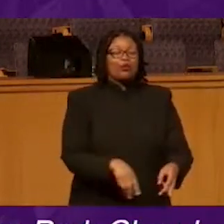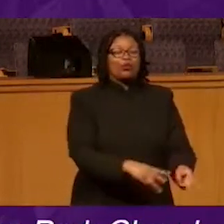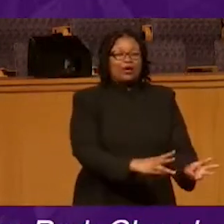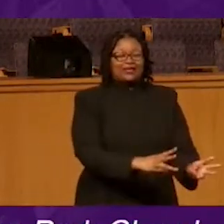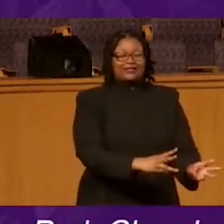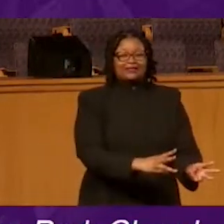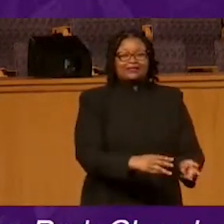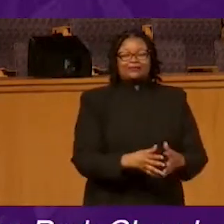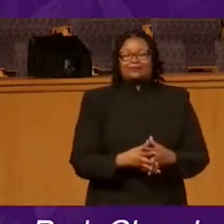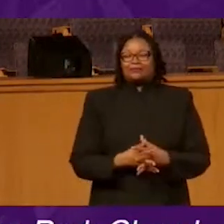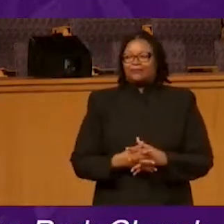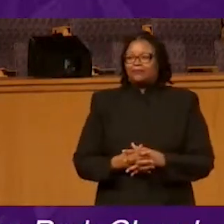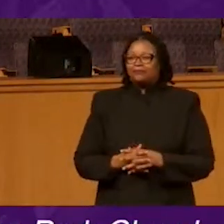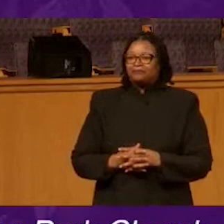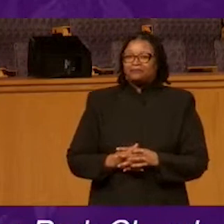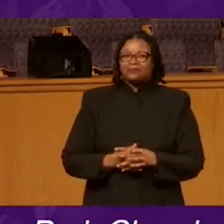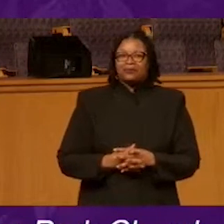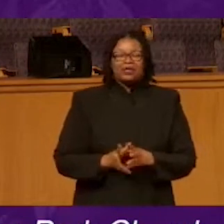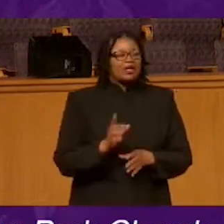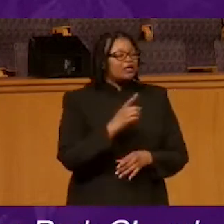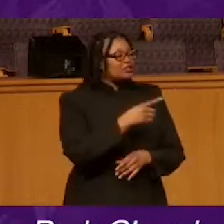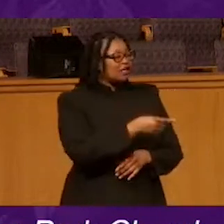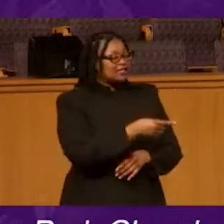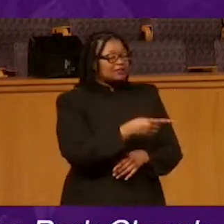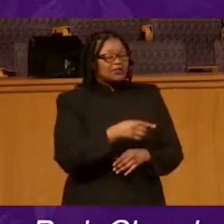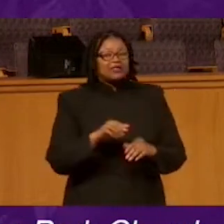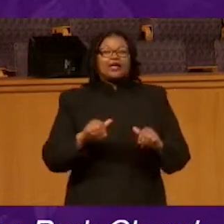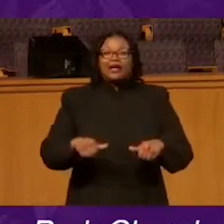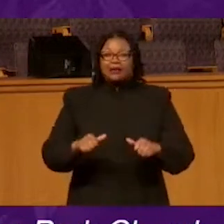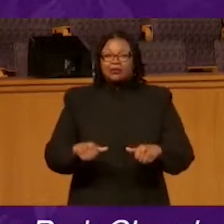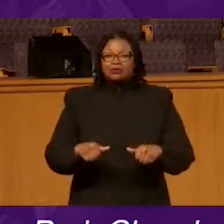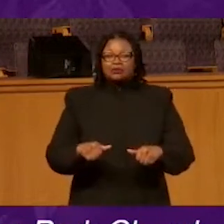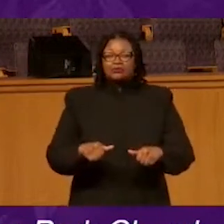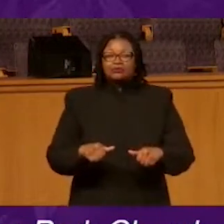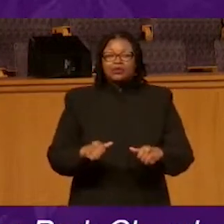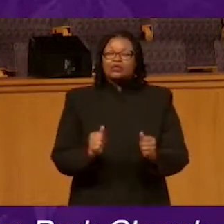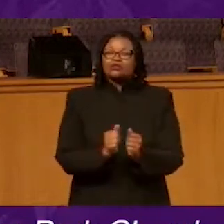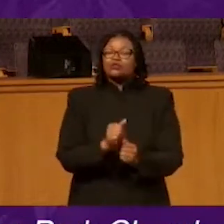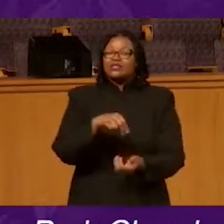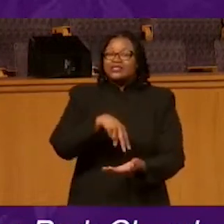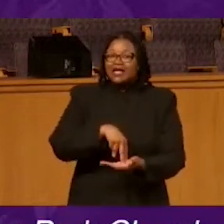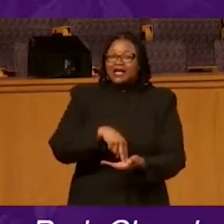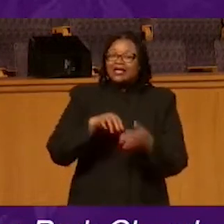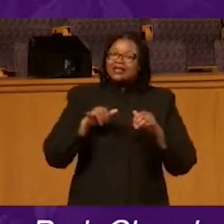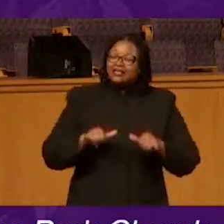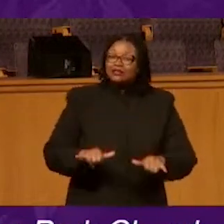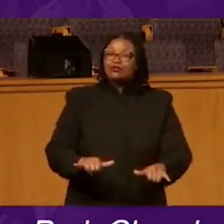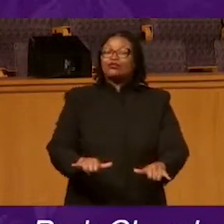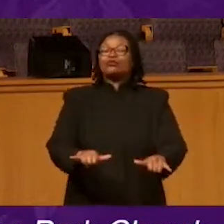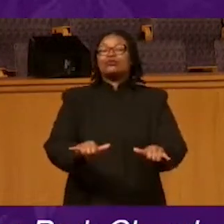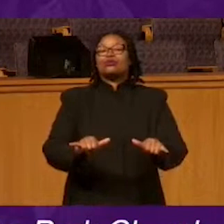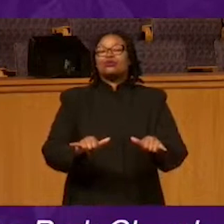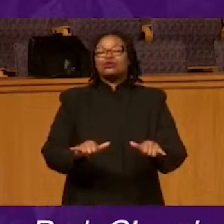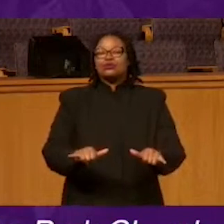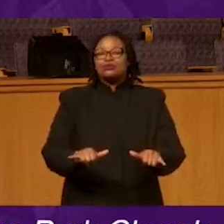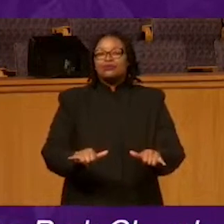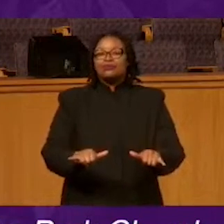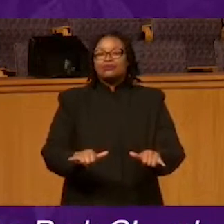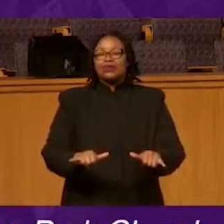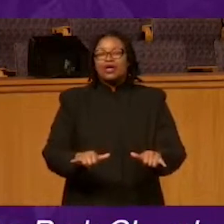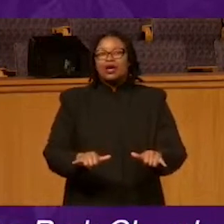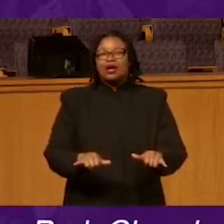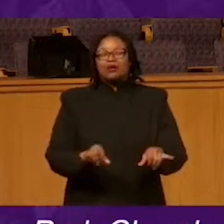ways. She has been able to withstand and endure